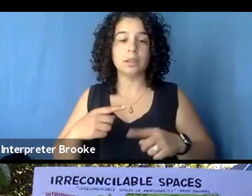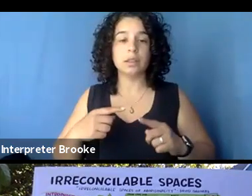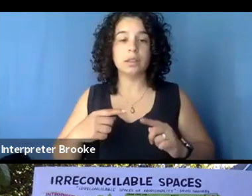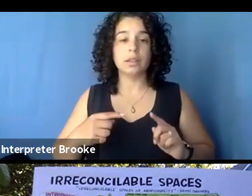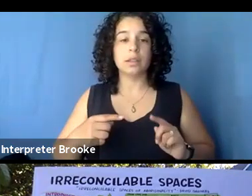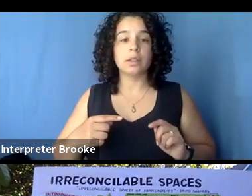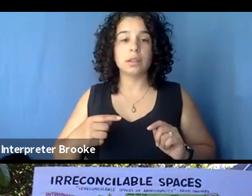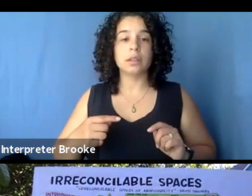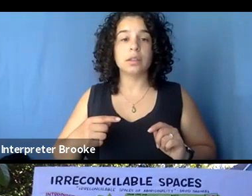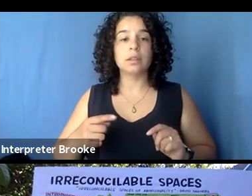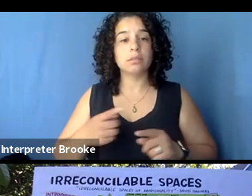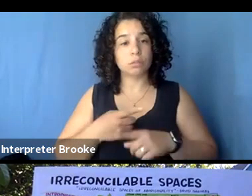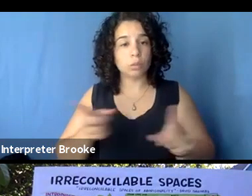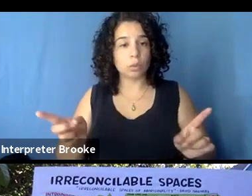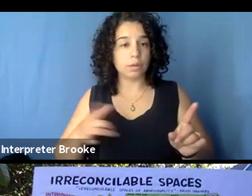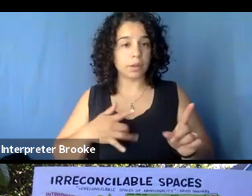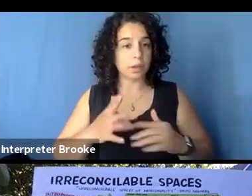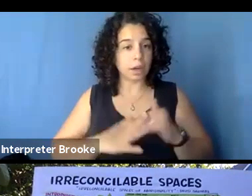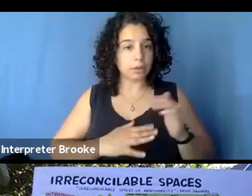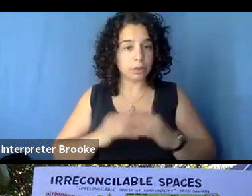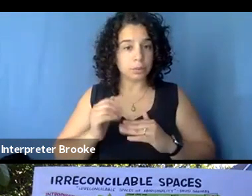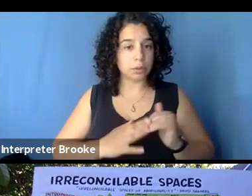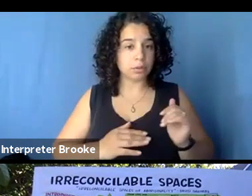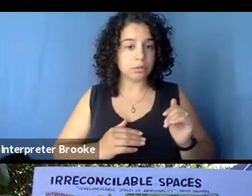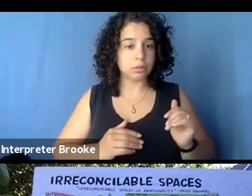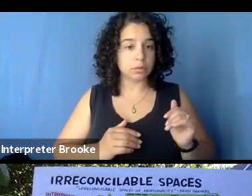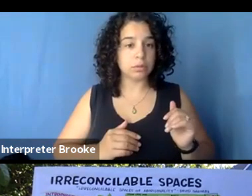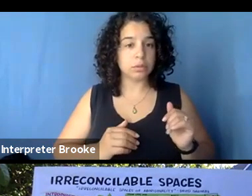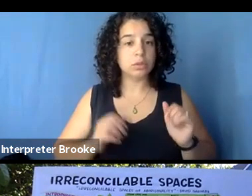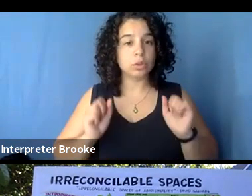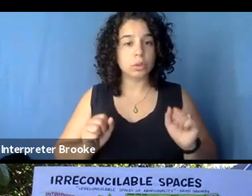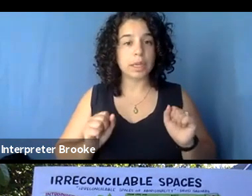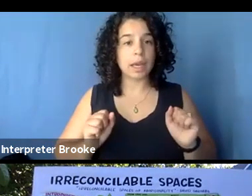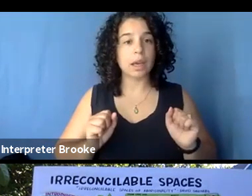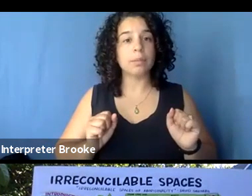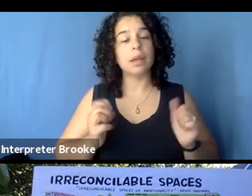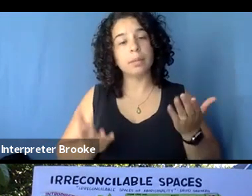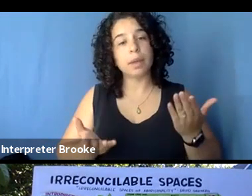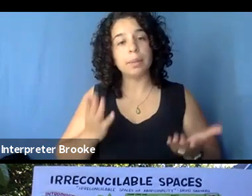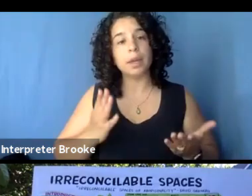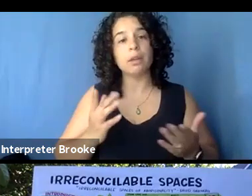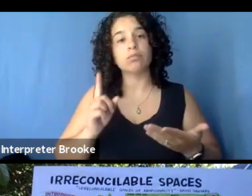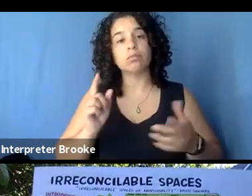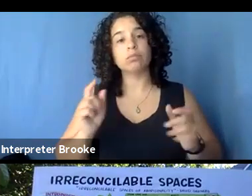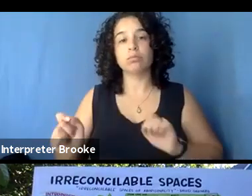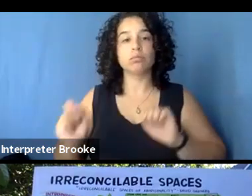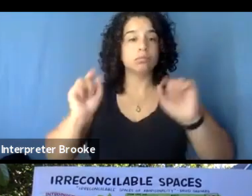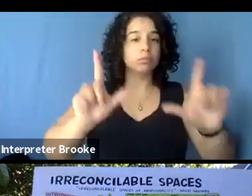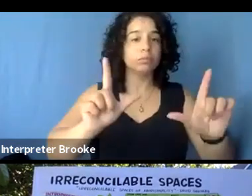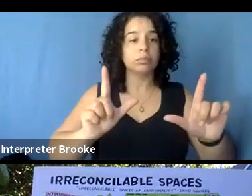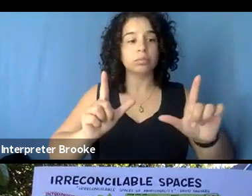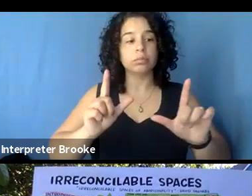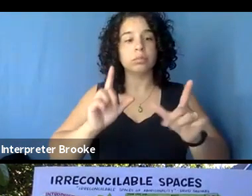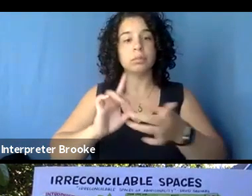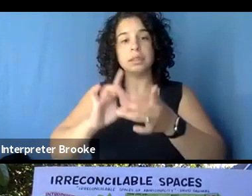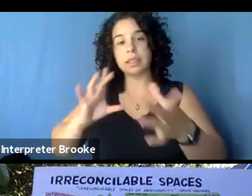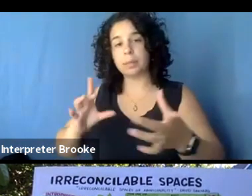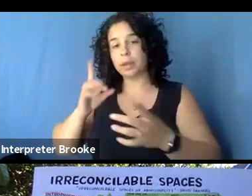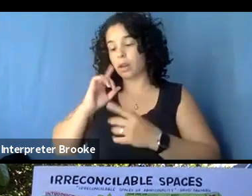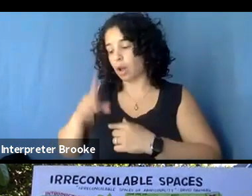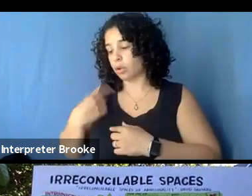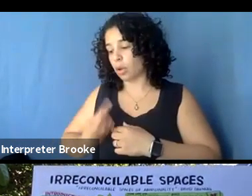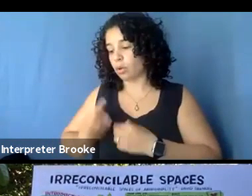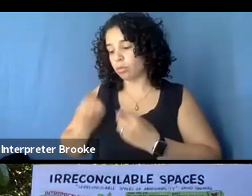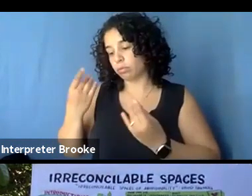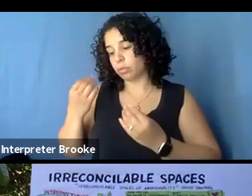if those people are comfortable with retreating for a few minutes alone and then coming back